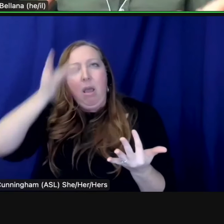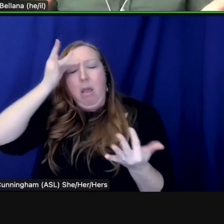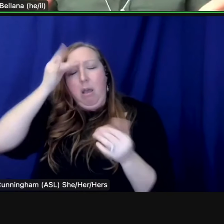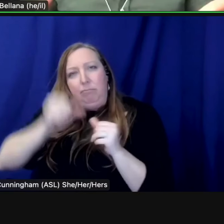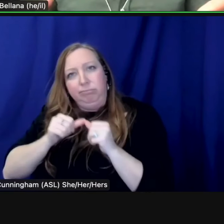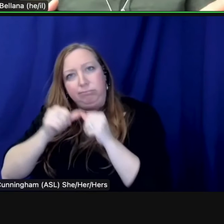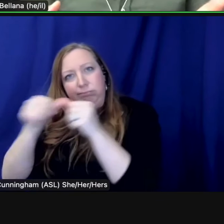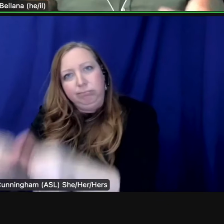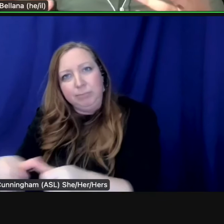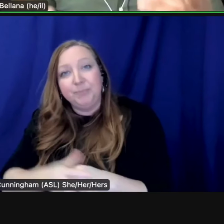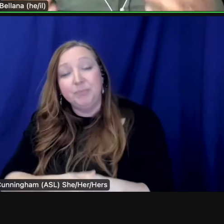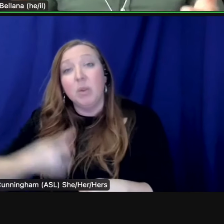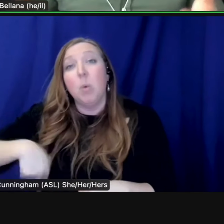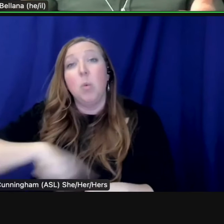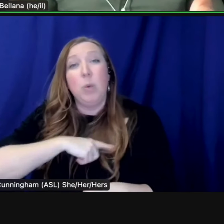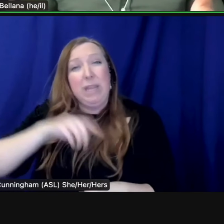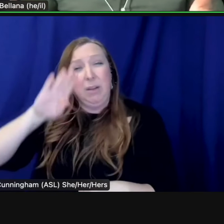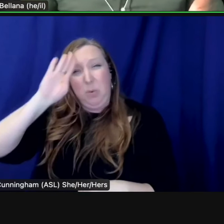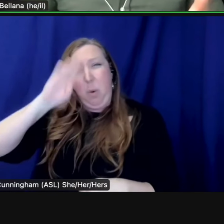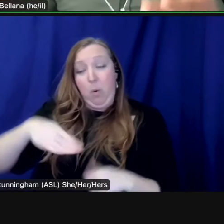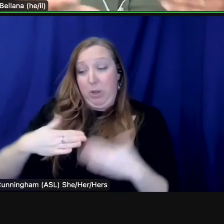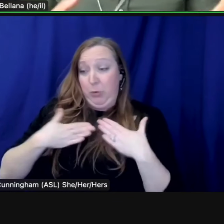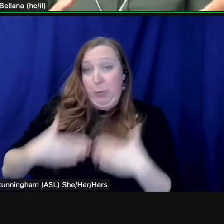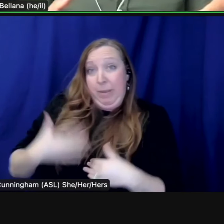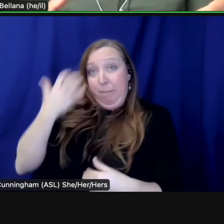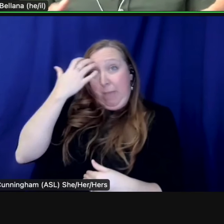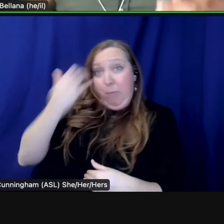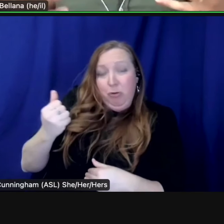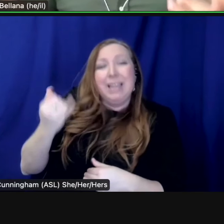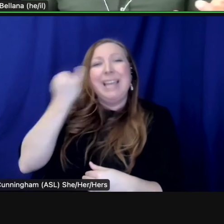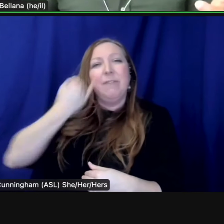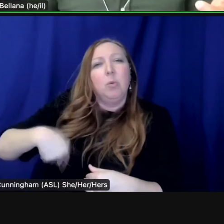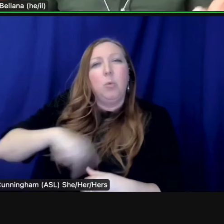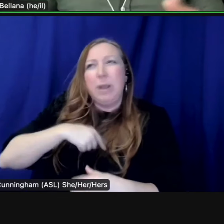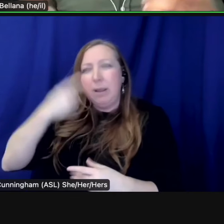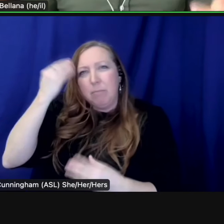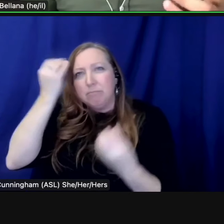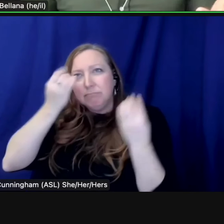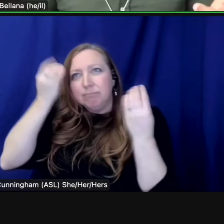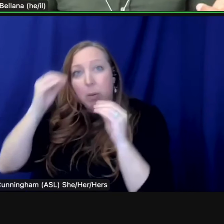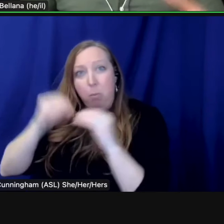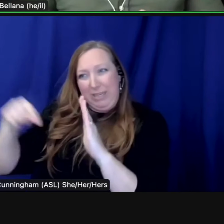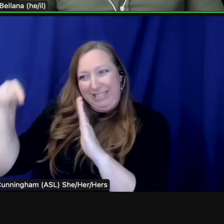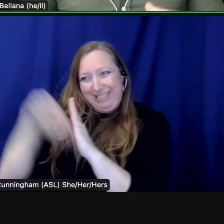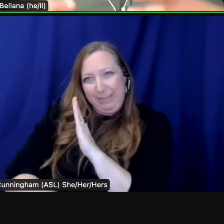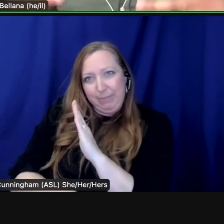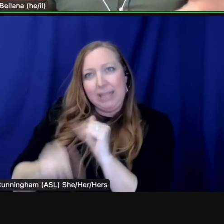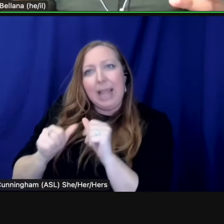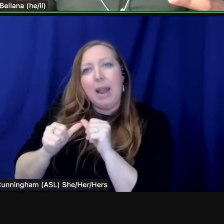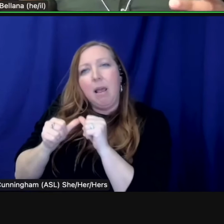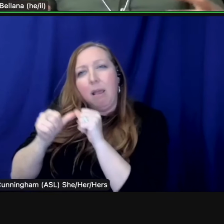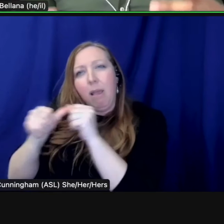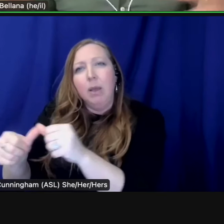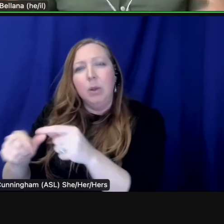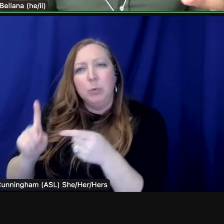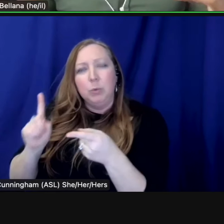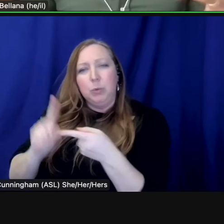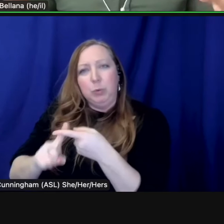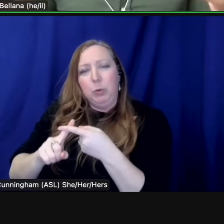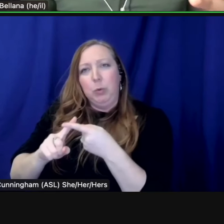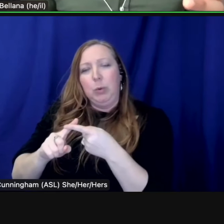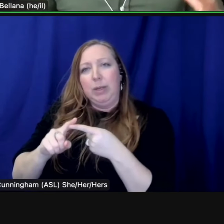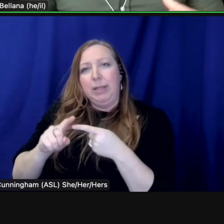deep processing can lead to better explicit memory. Perhaps it also leads to like this lasting,